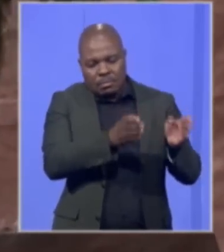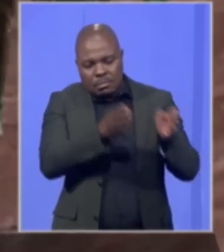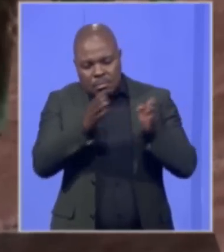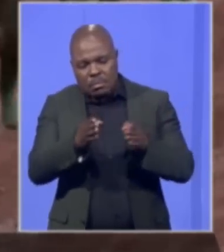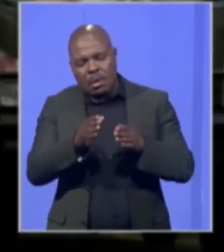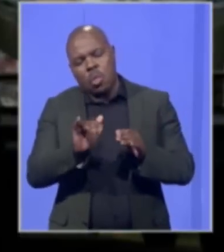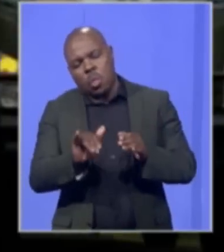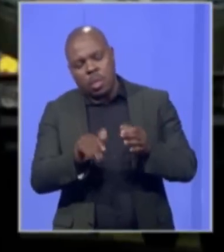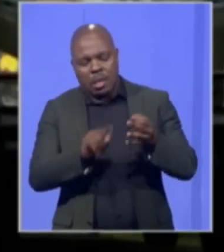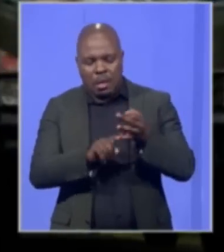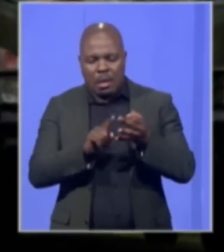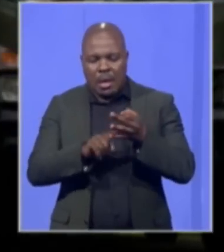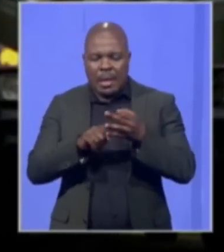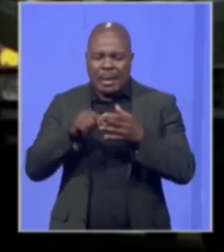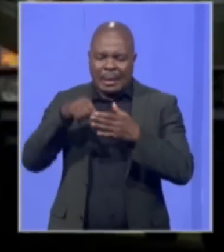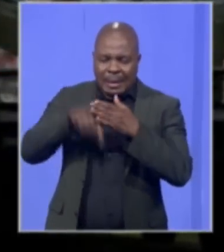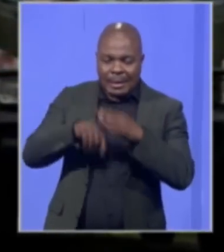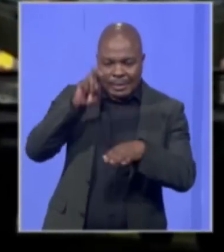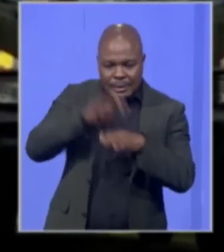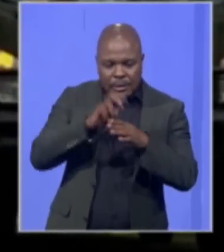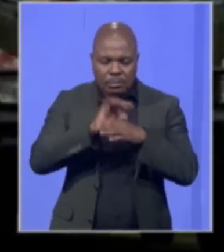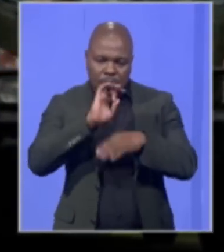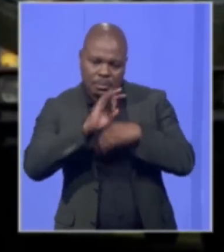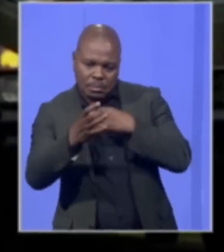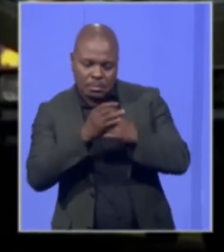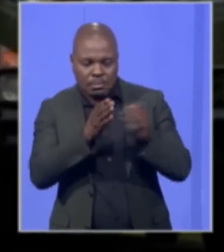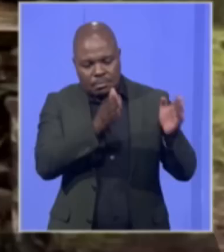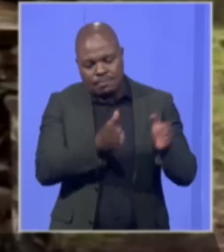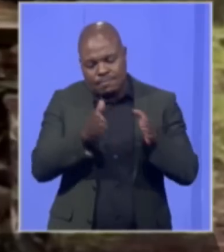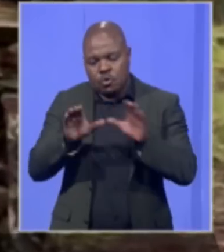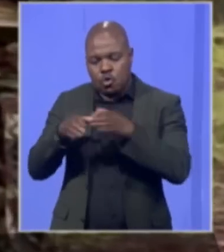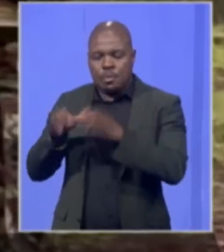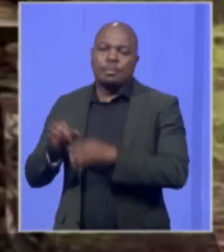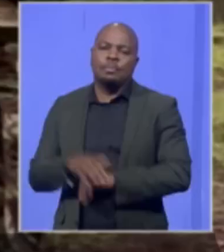a tsitsitseng le a hlokang ho thojwa maikutlo.